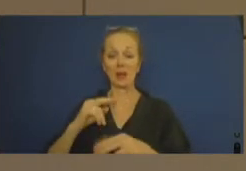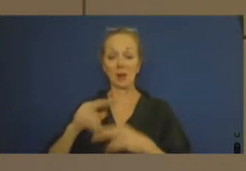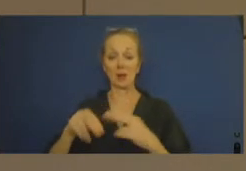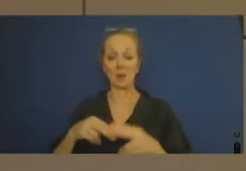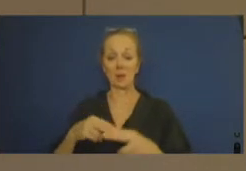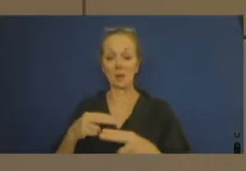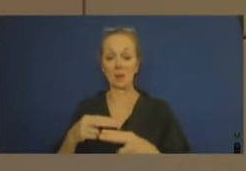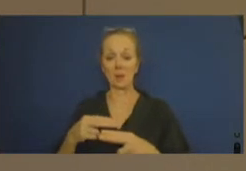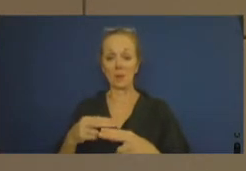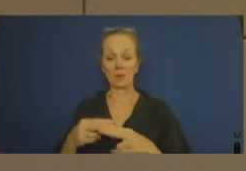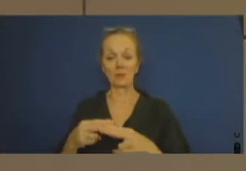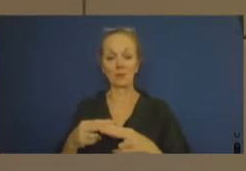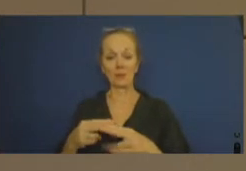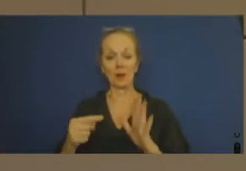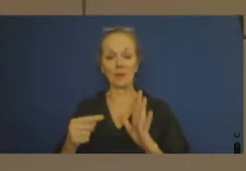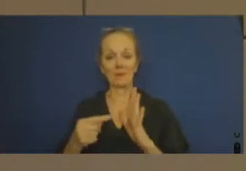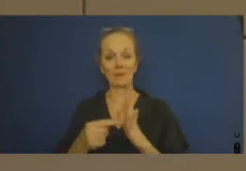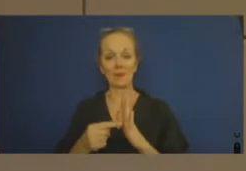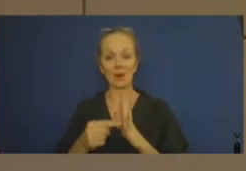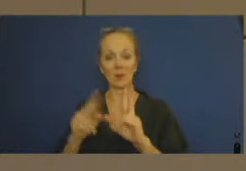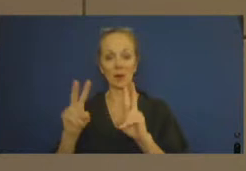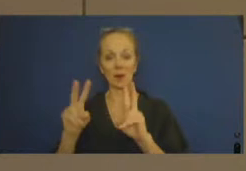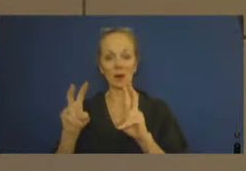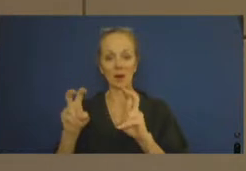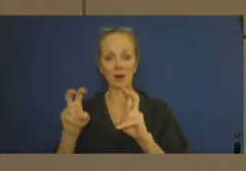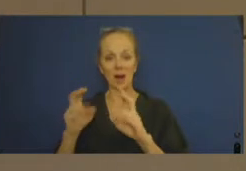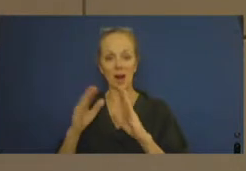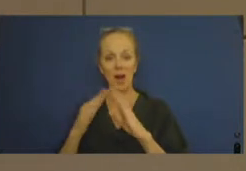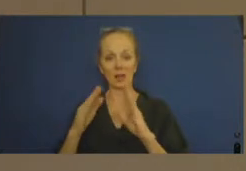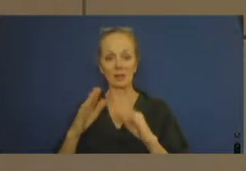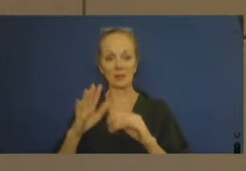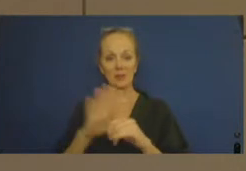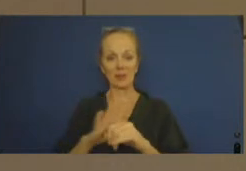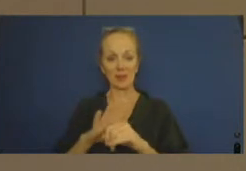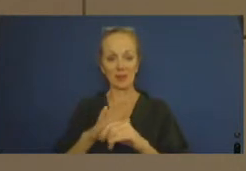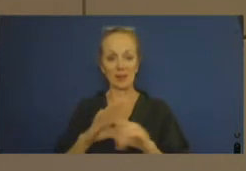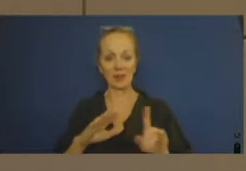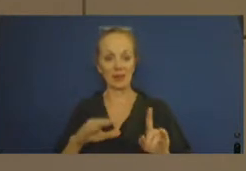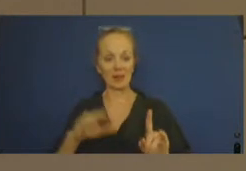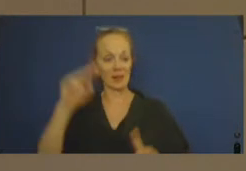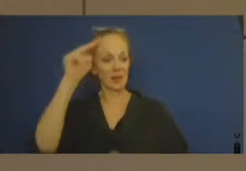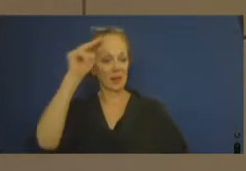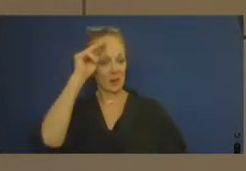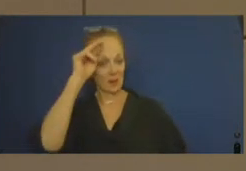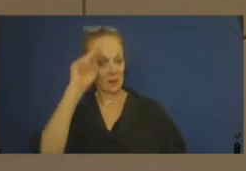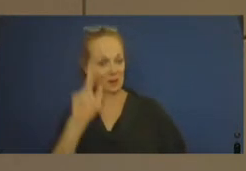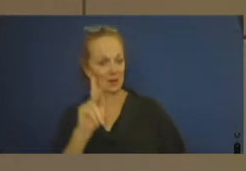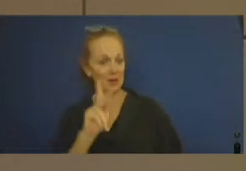the affordable housing in that area. And it's Mr. Kimbrough?